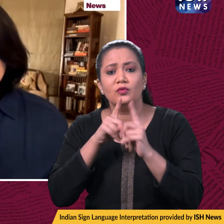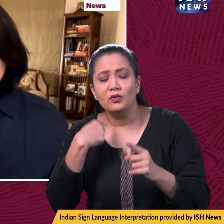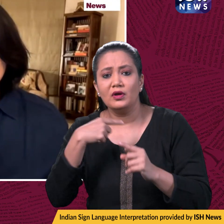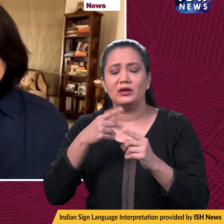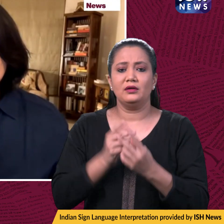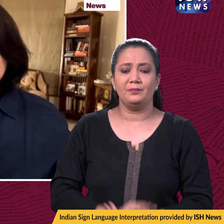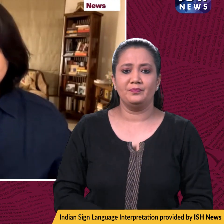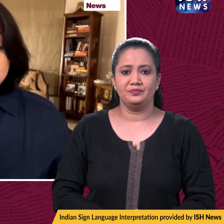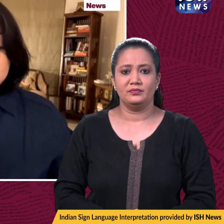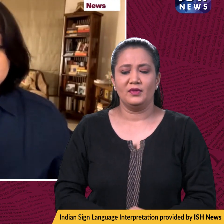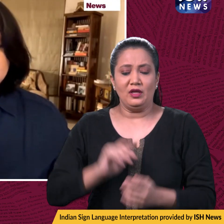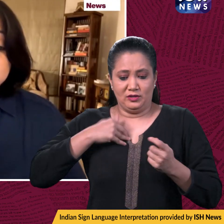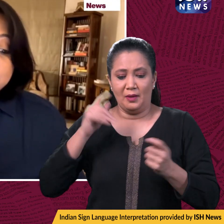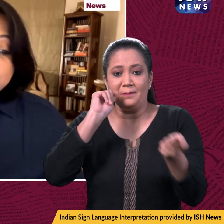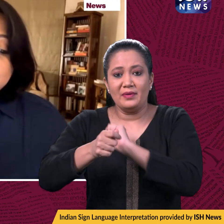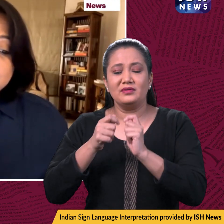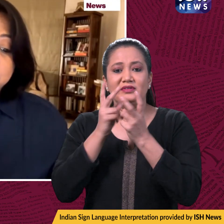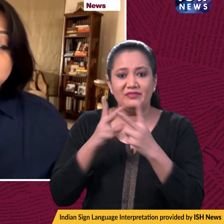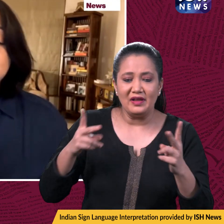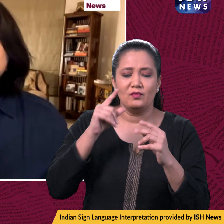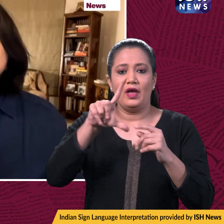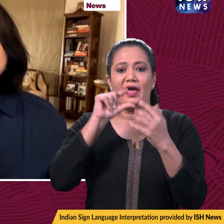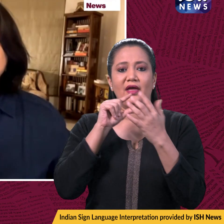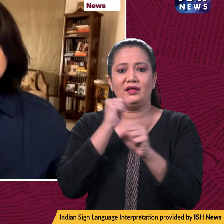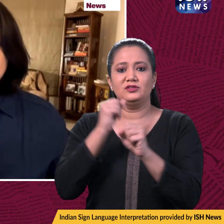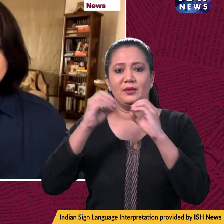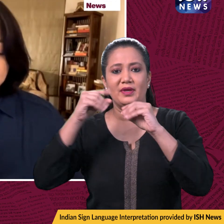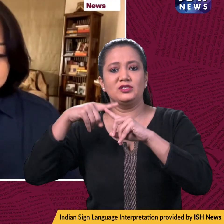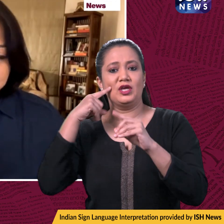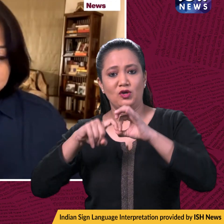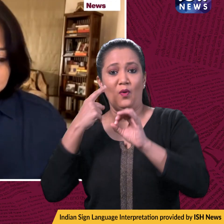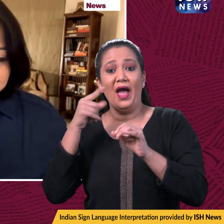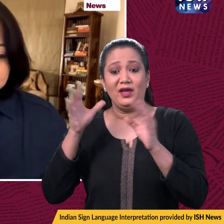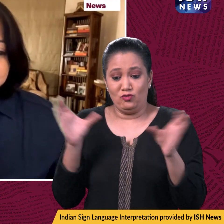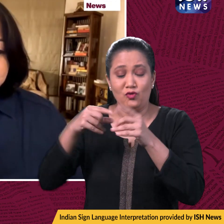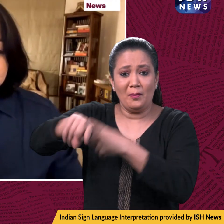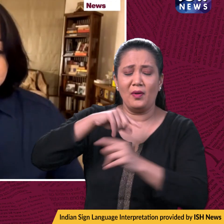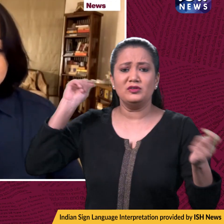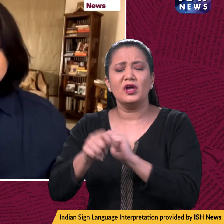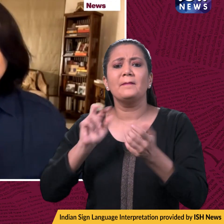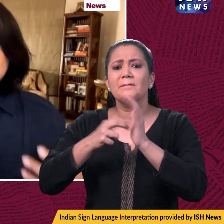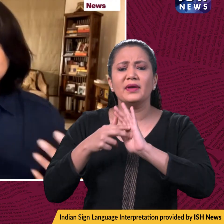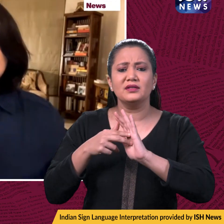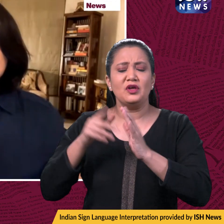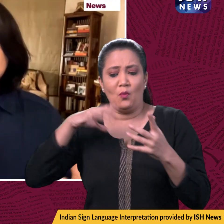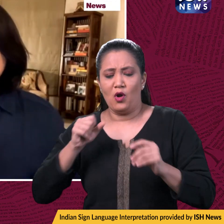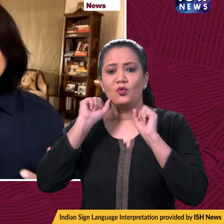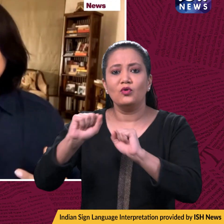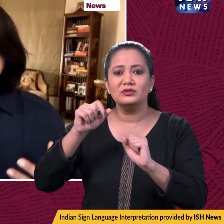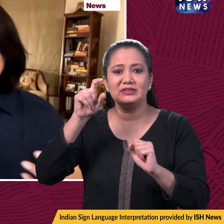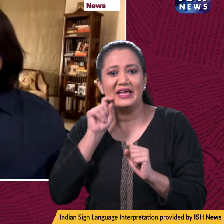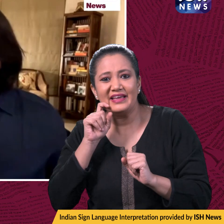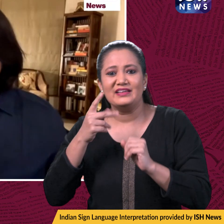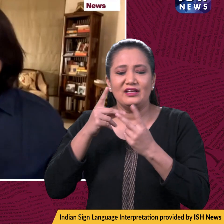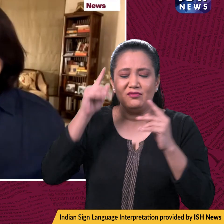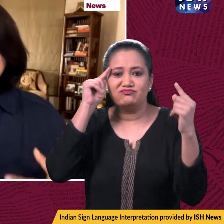actions are taken to prevent the conversion therapy being used for LGBTQI community people. The conversion therapy is an attempt to change